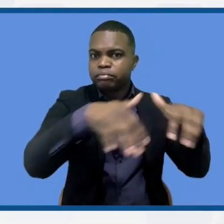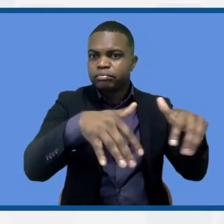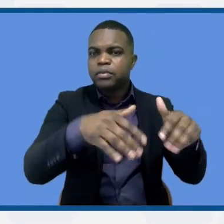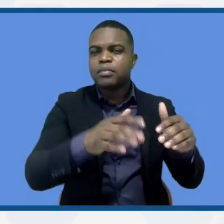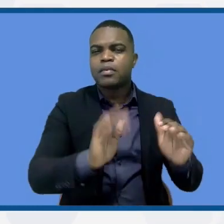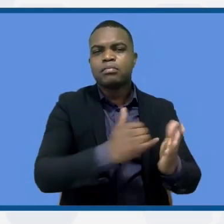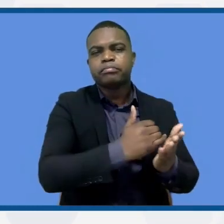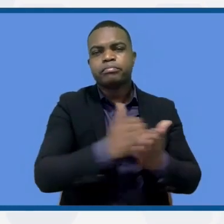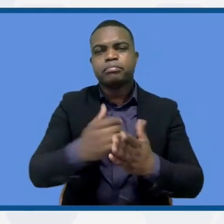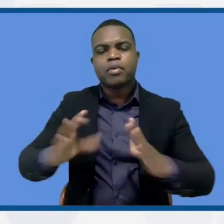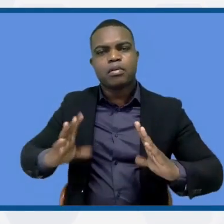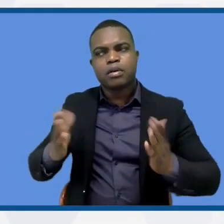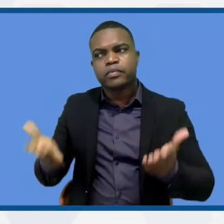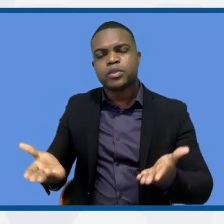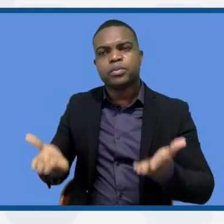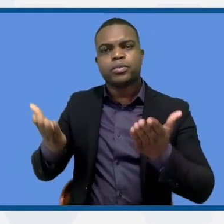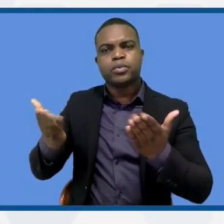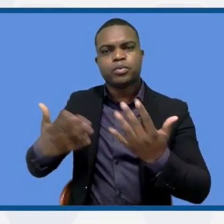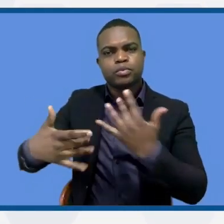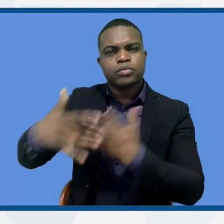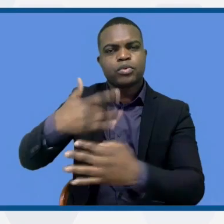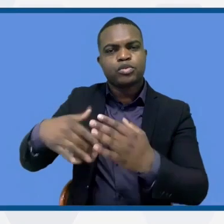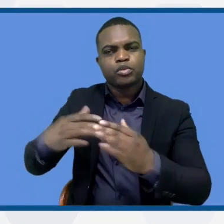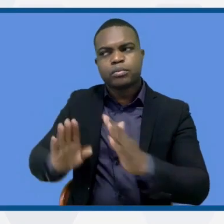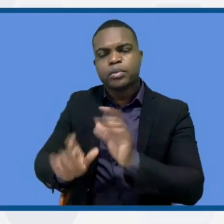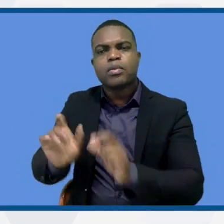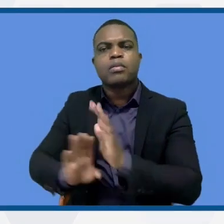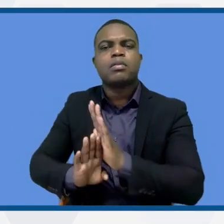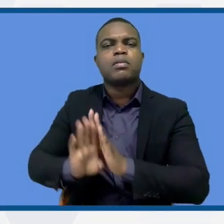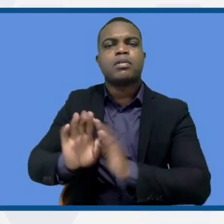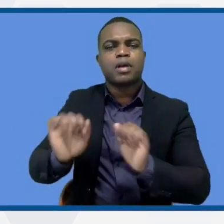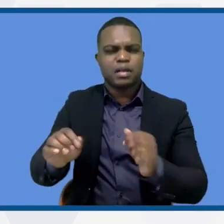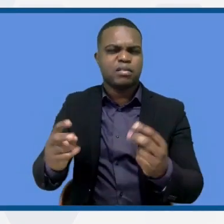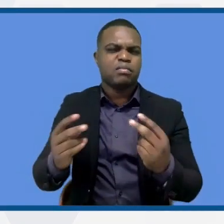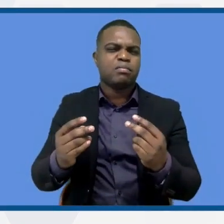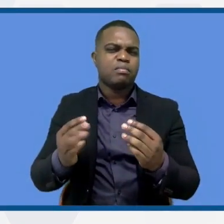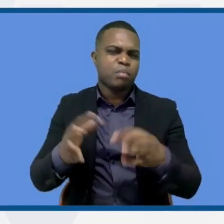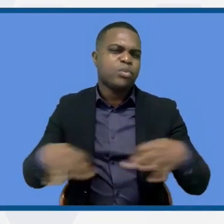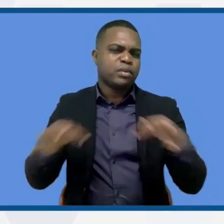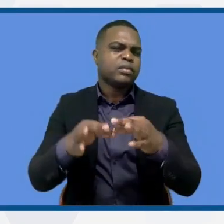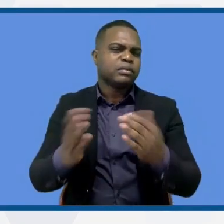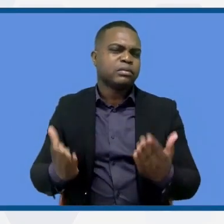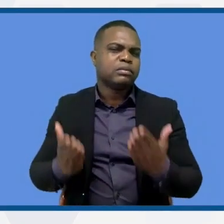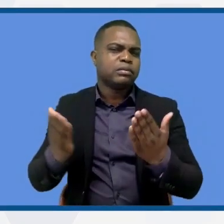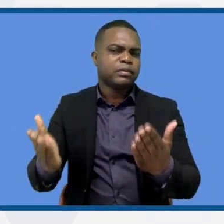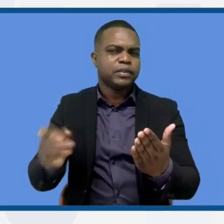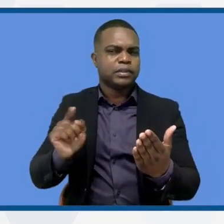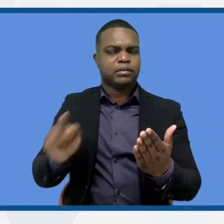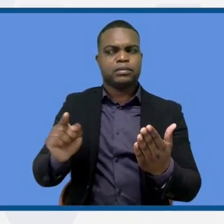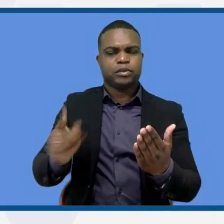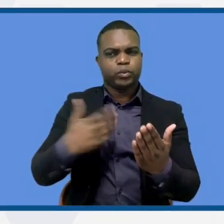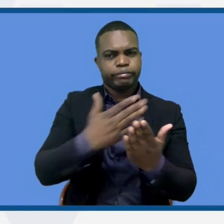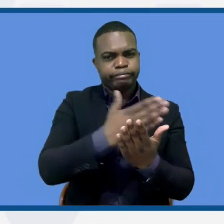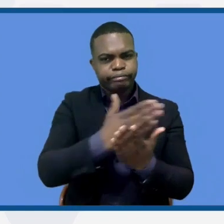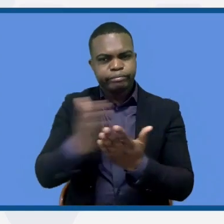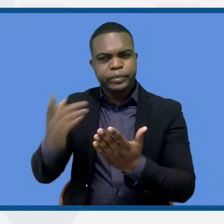energy, telecommunication, public safety, security, and of course, emergency services. As